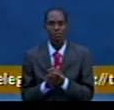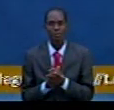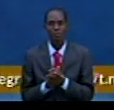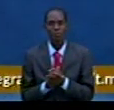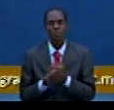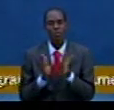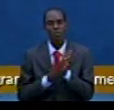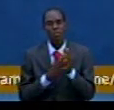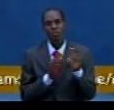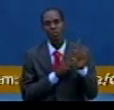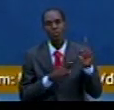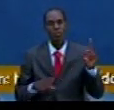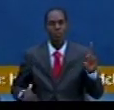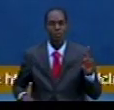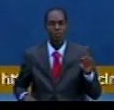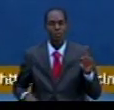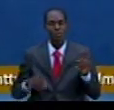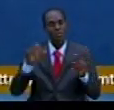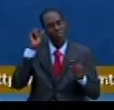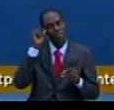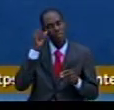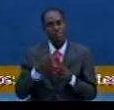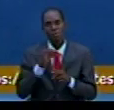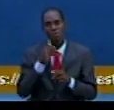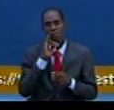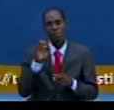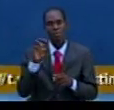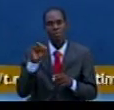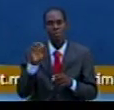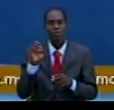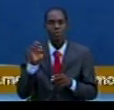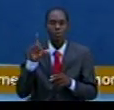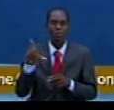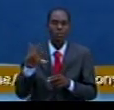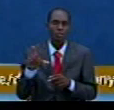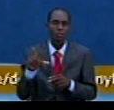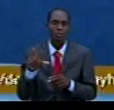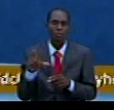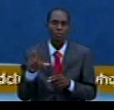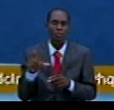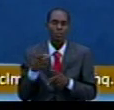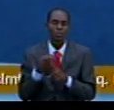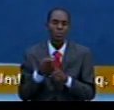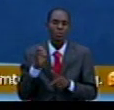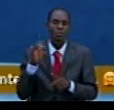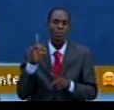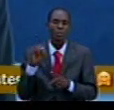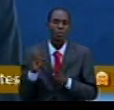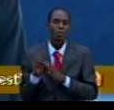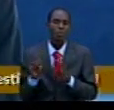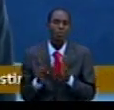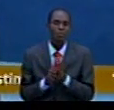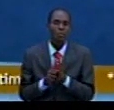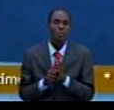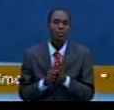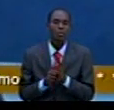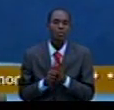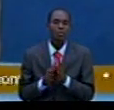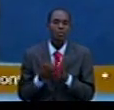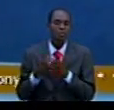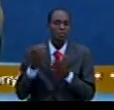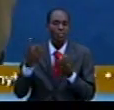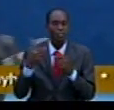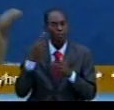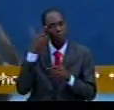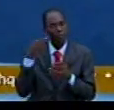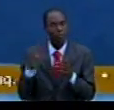Lord. Okay, my name is Emmanuel Inose Ukum. I'm from Edo State, and even before I came for this program, I